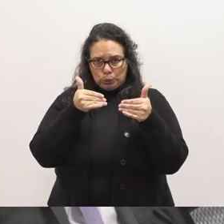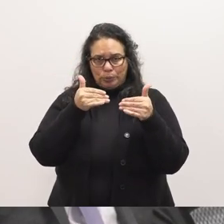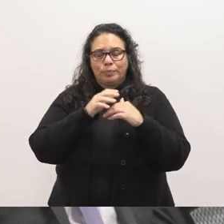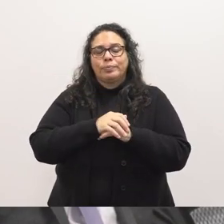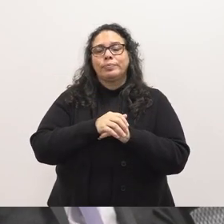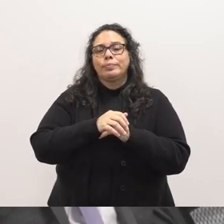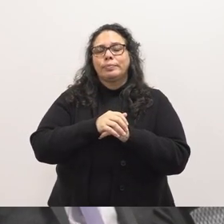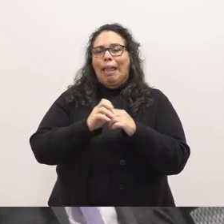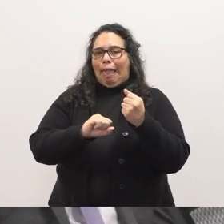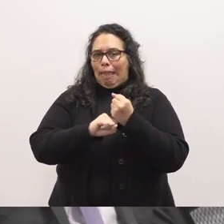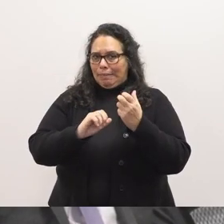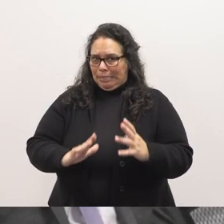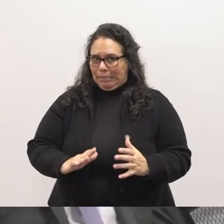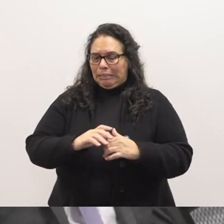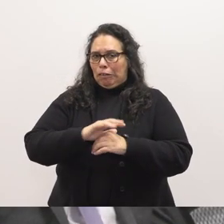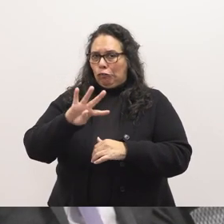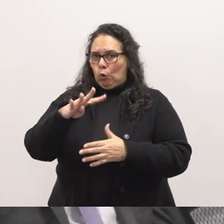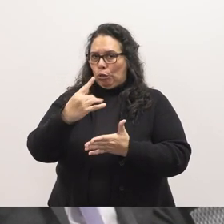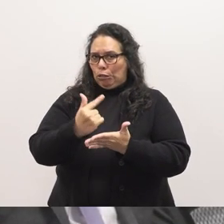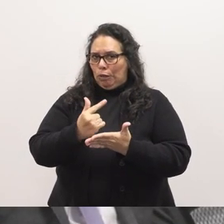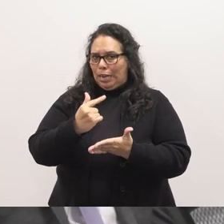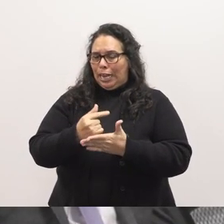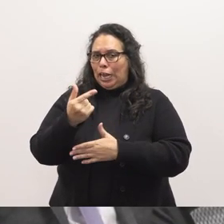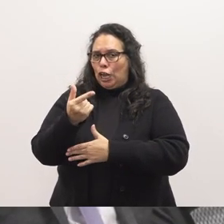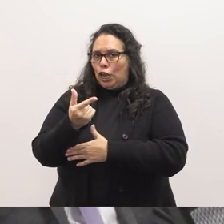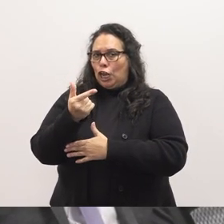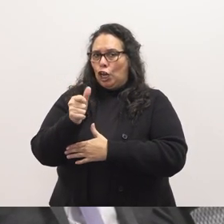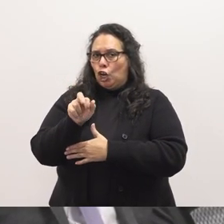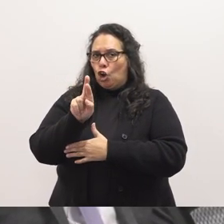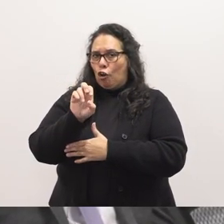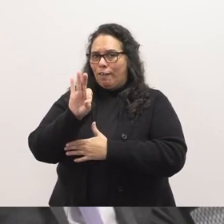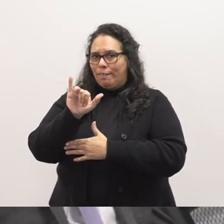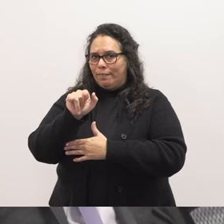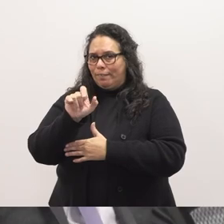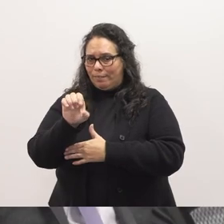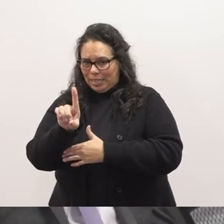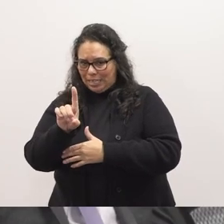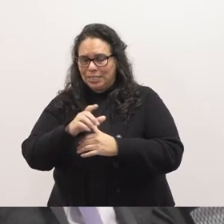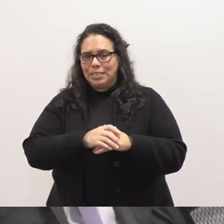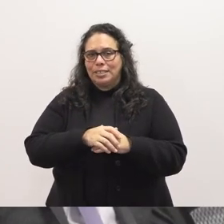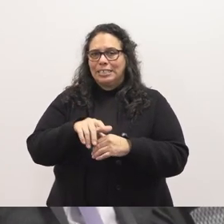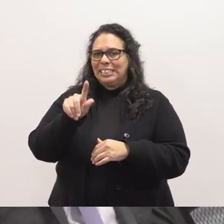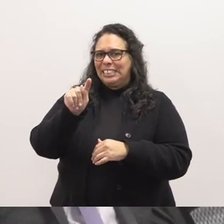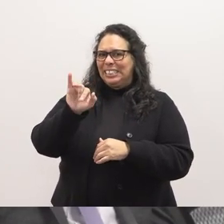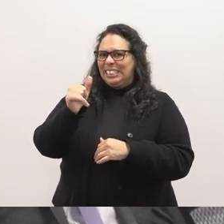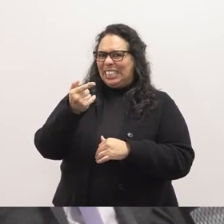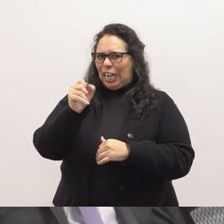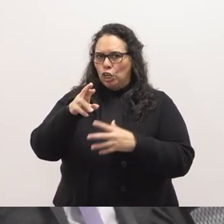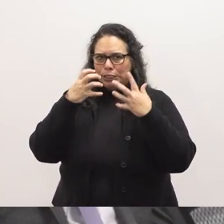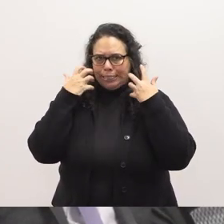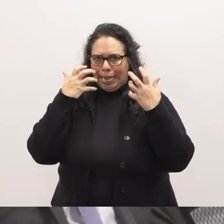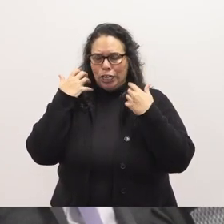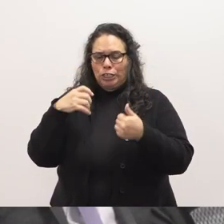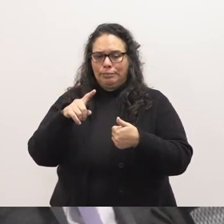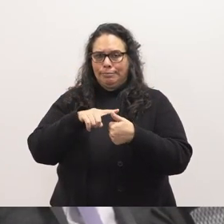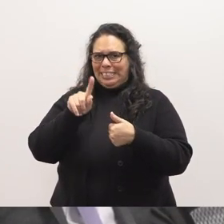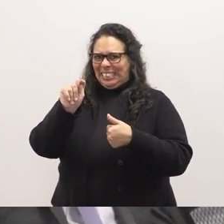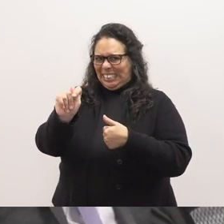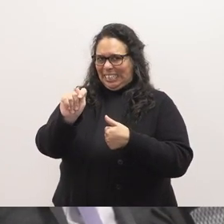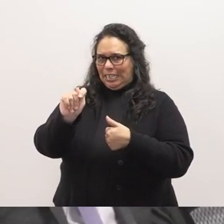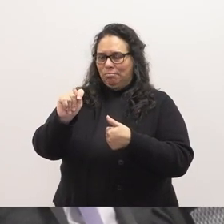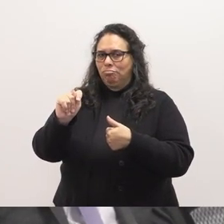Garfield Elementary. Our school mascot is Tigers, and it stands for T, take responsibility for your